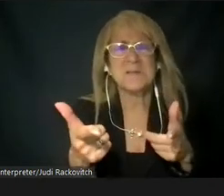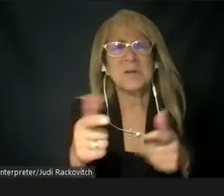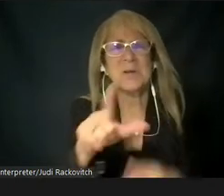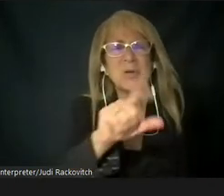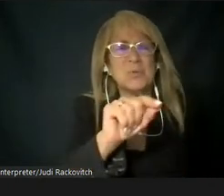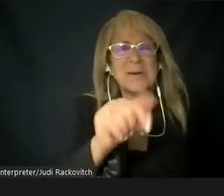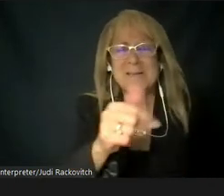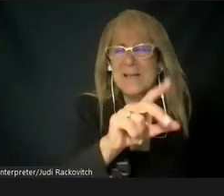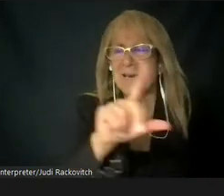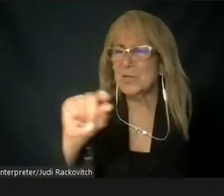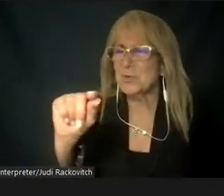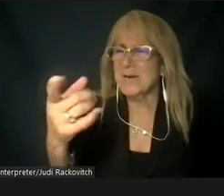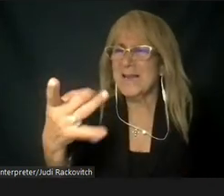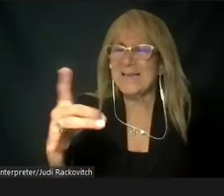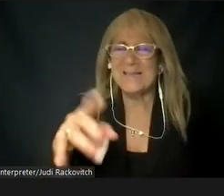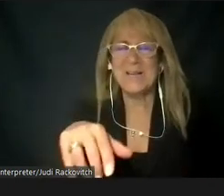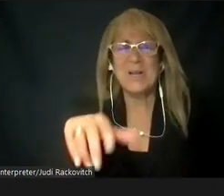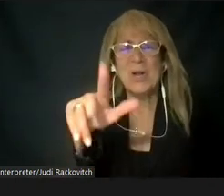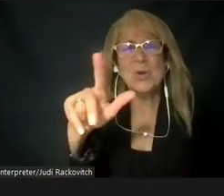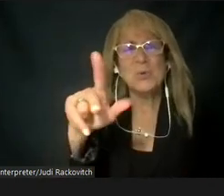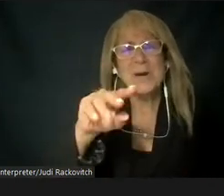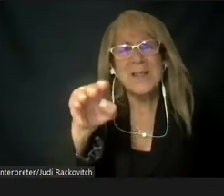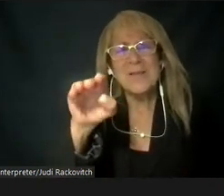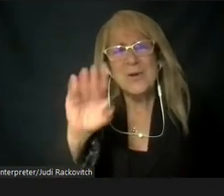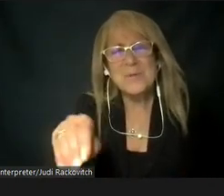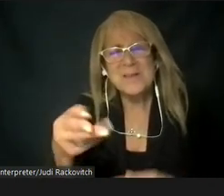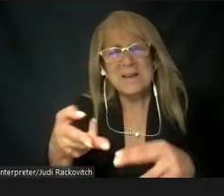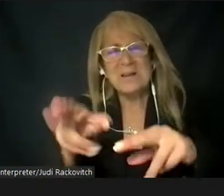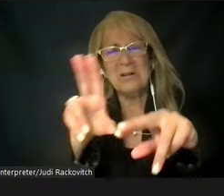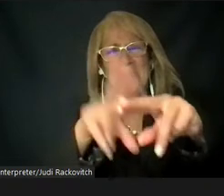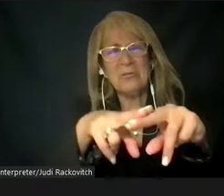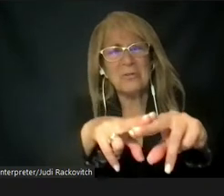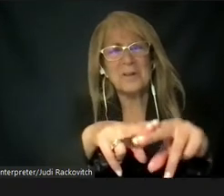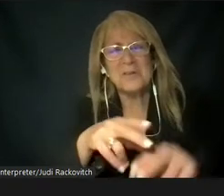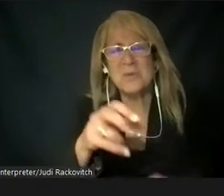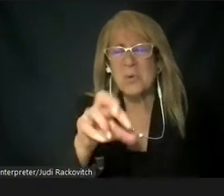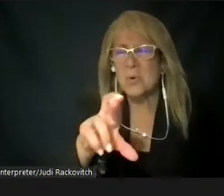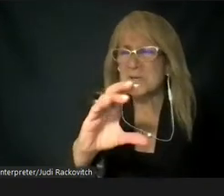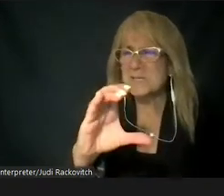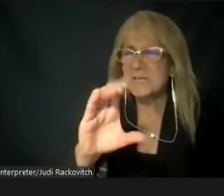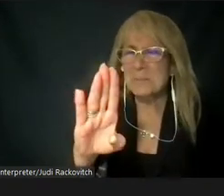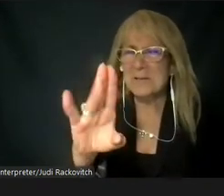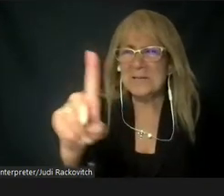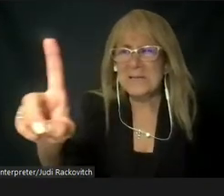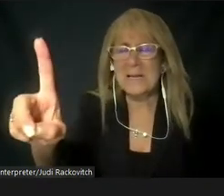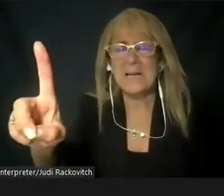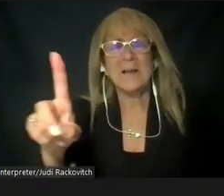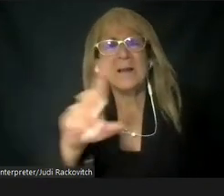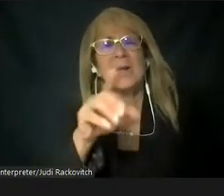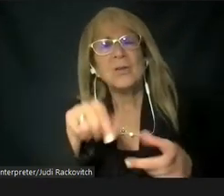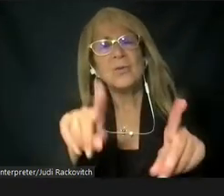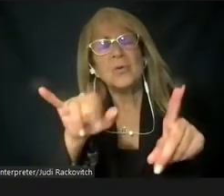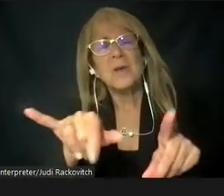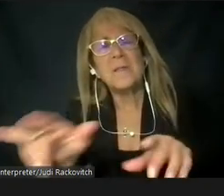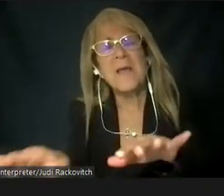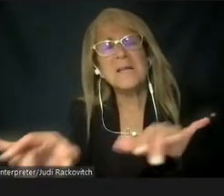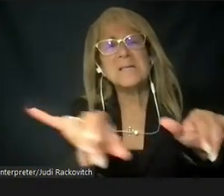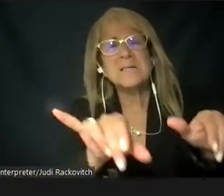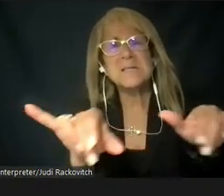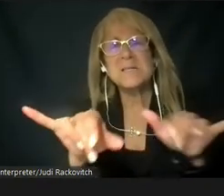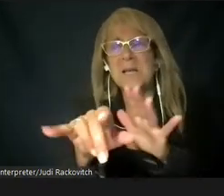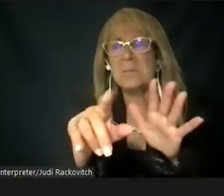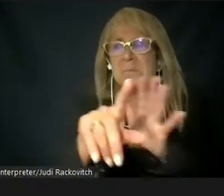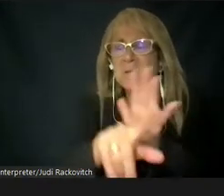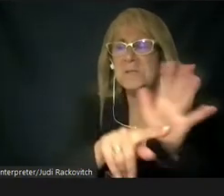decreased by 23% in Manhattan's Central Business District, or CBD. And during that same period, multiple studies and panels